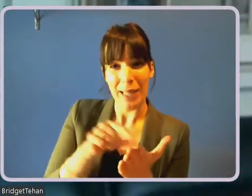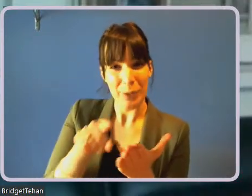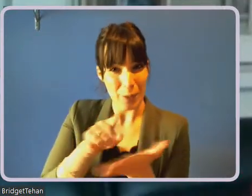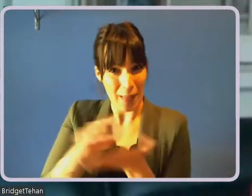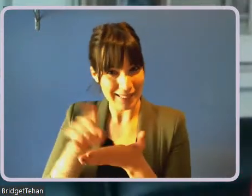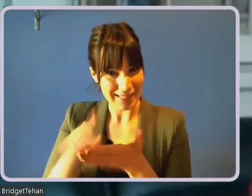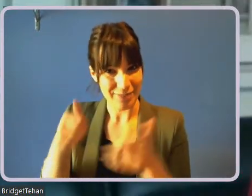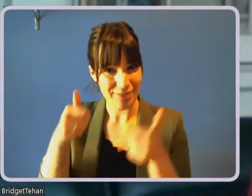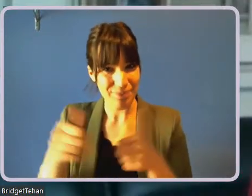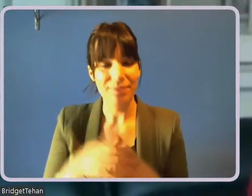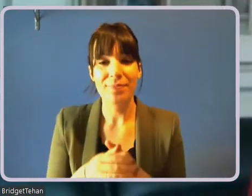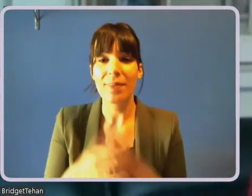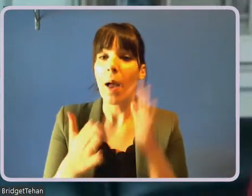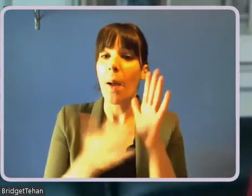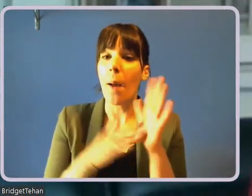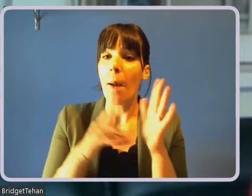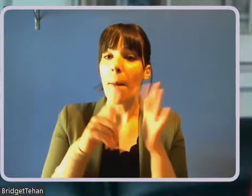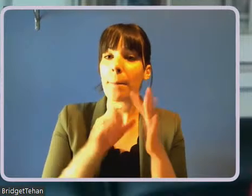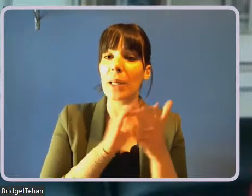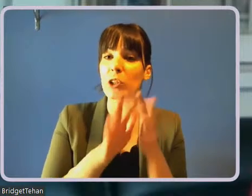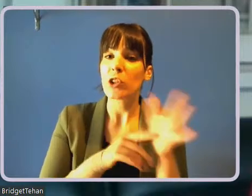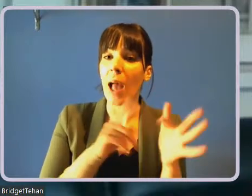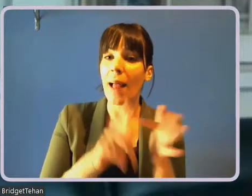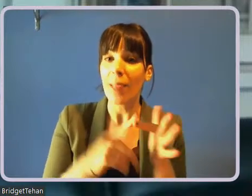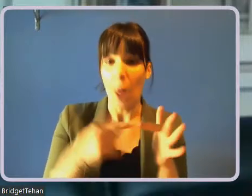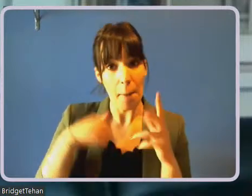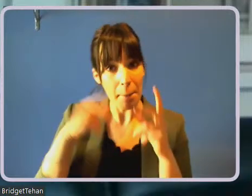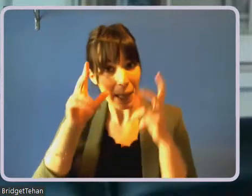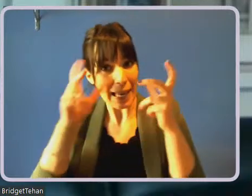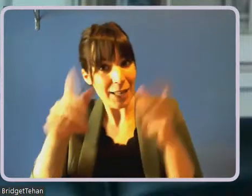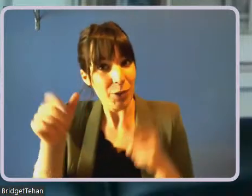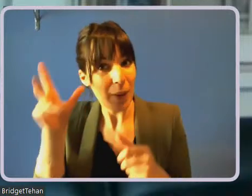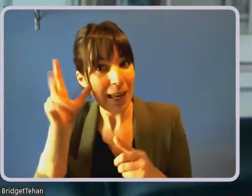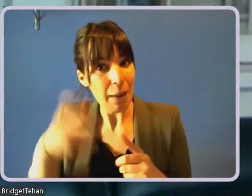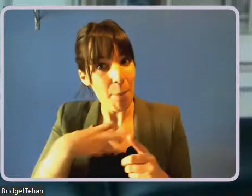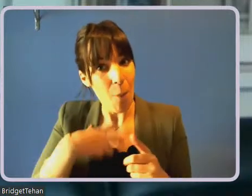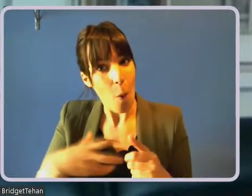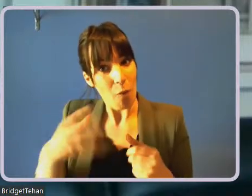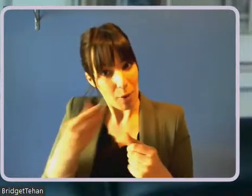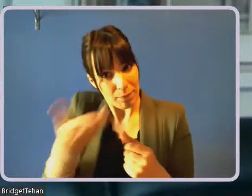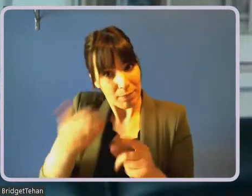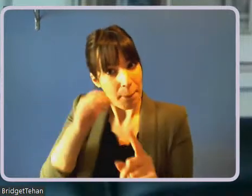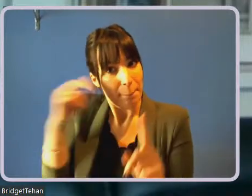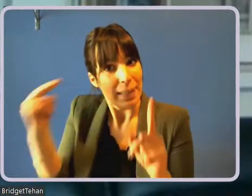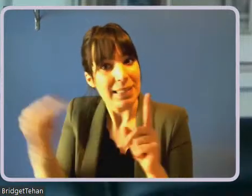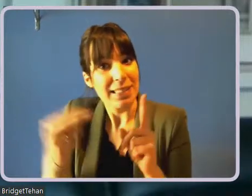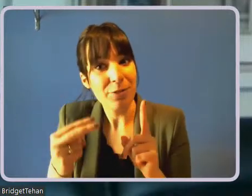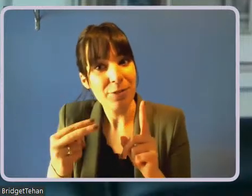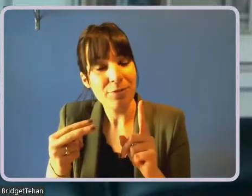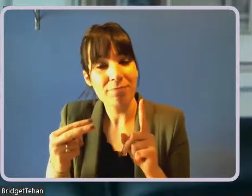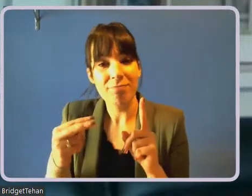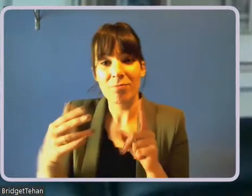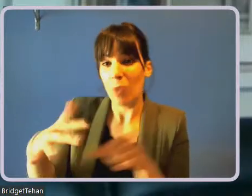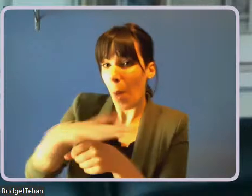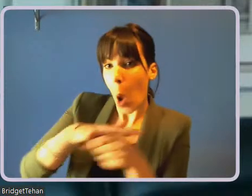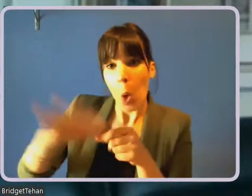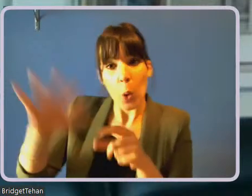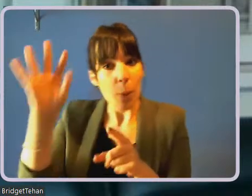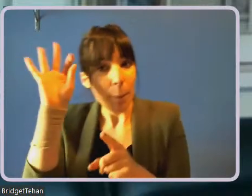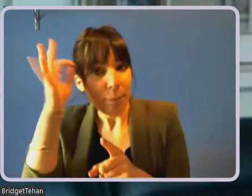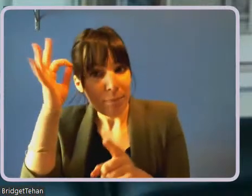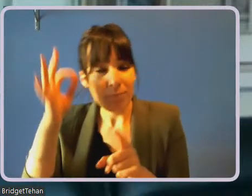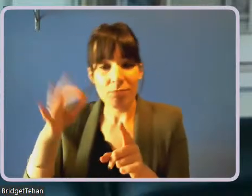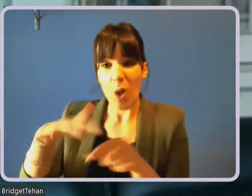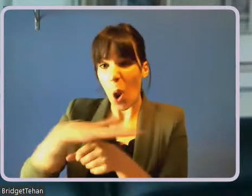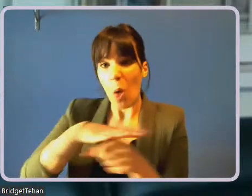Michelle, I'm really keen to hear from you from your perspective from a local council, from a local government, the City of